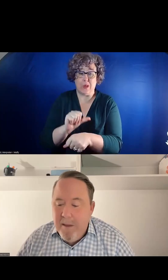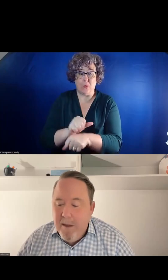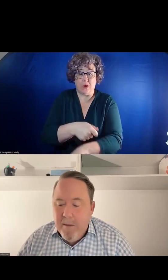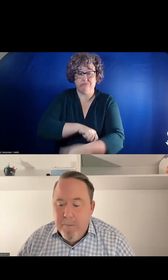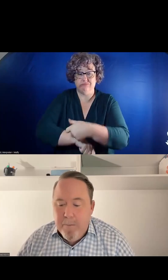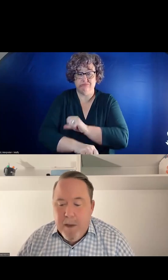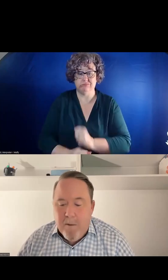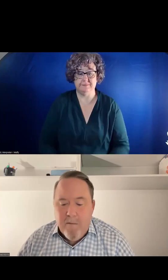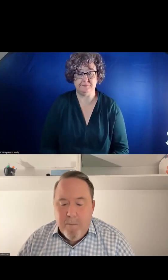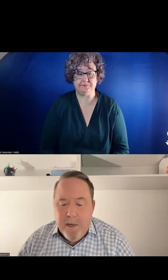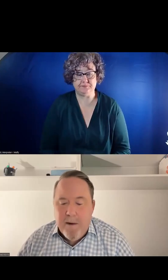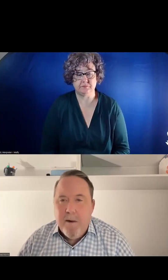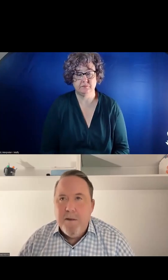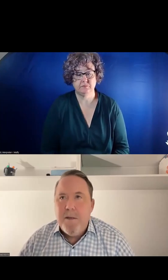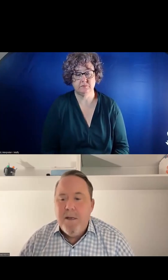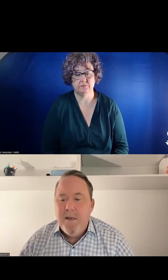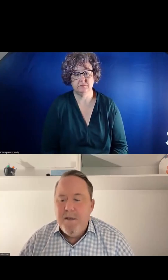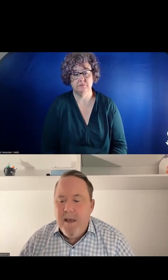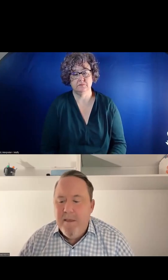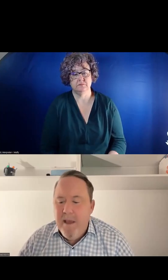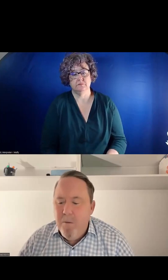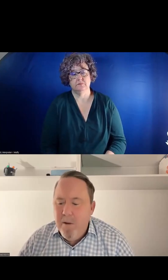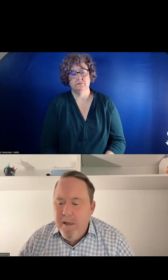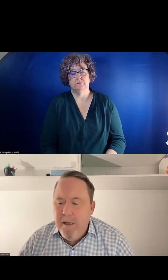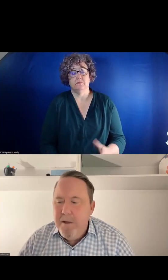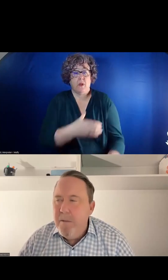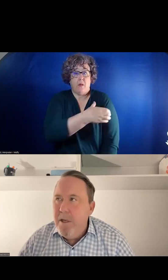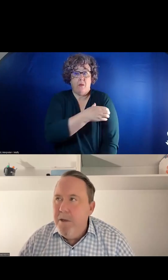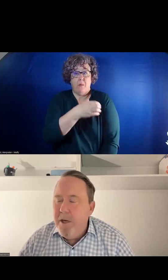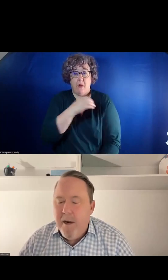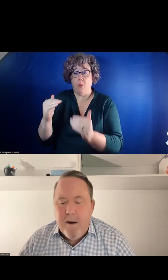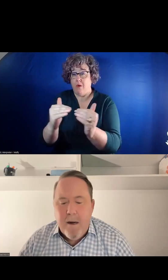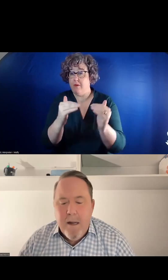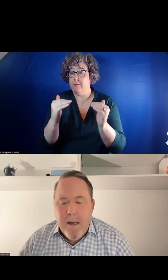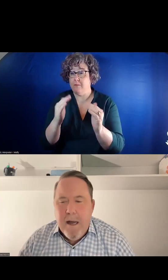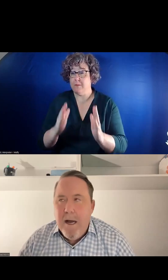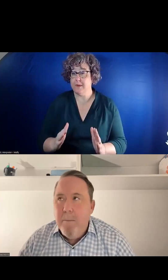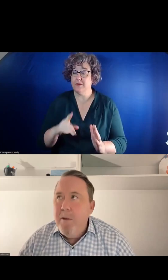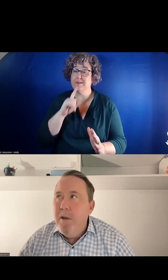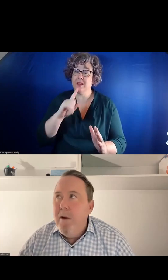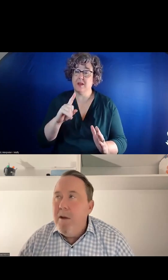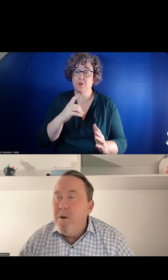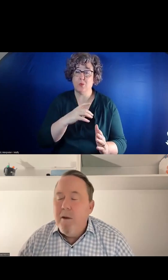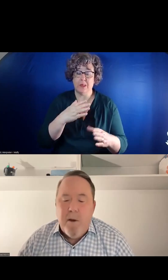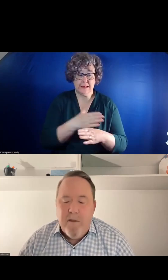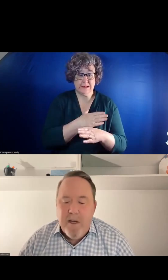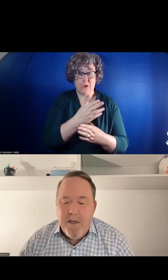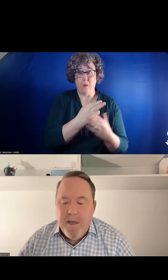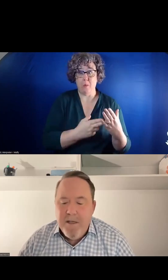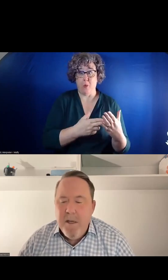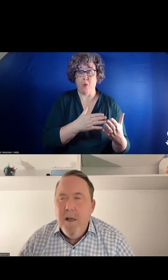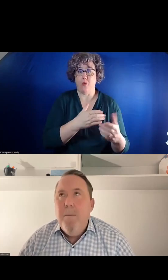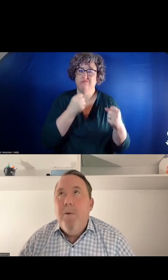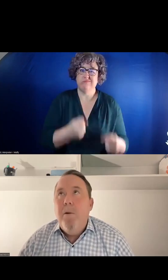And the power of peers is that they really can share both how strong the